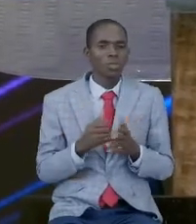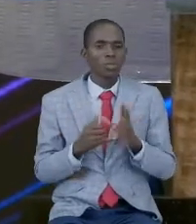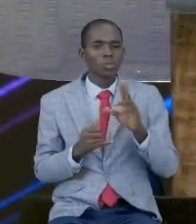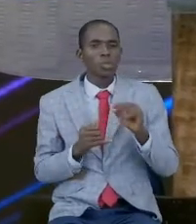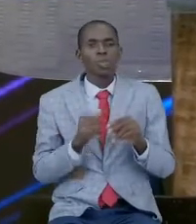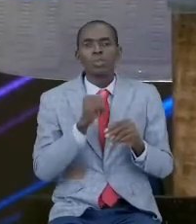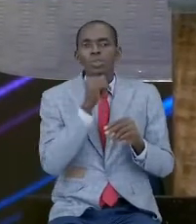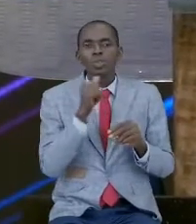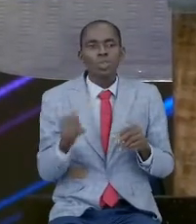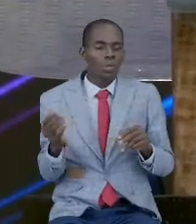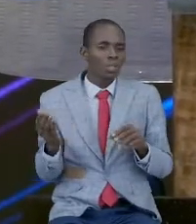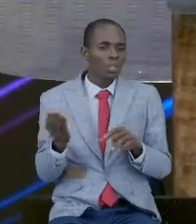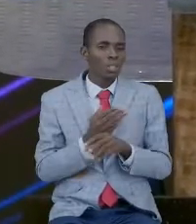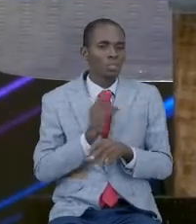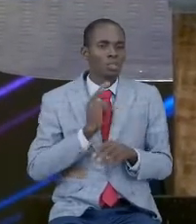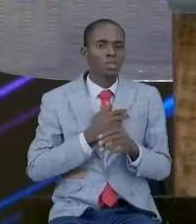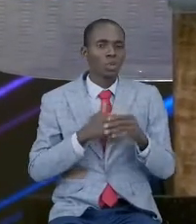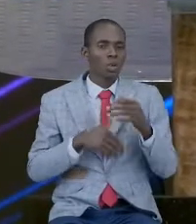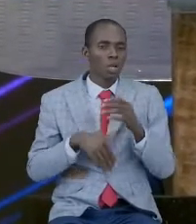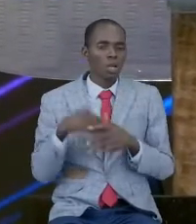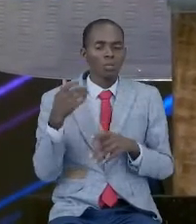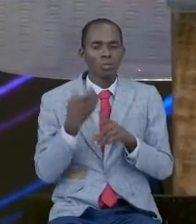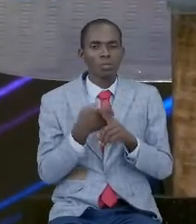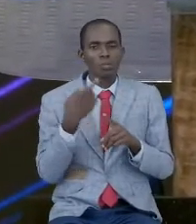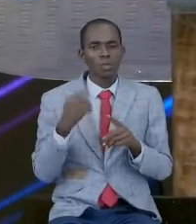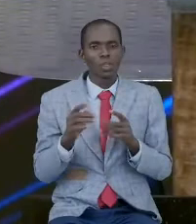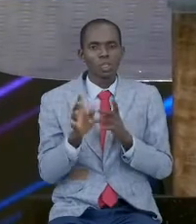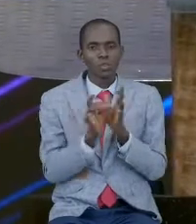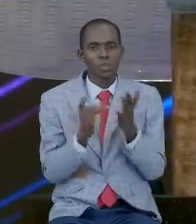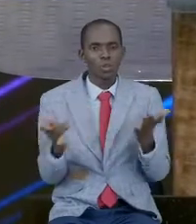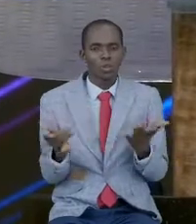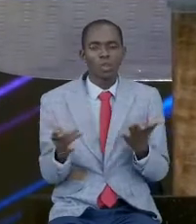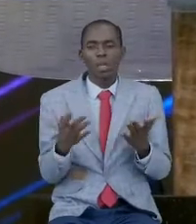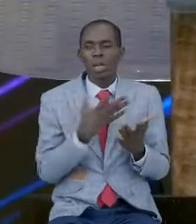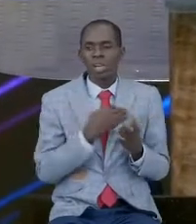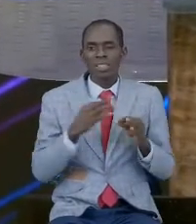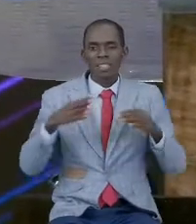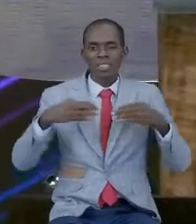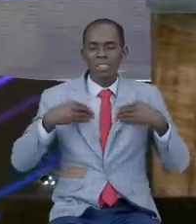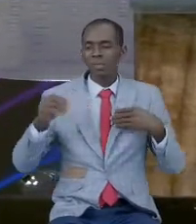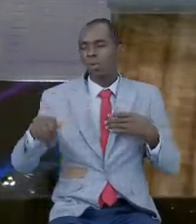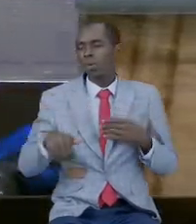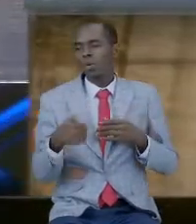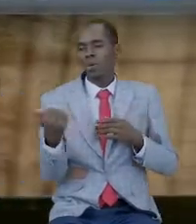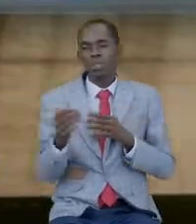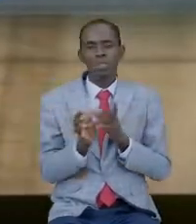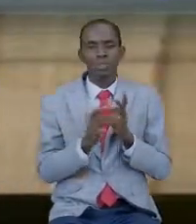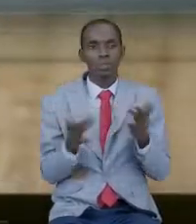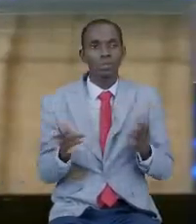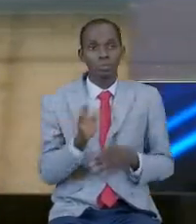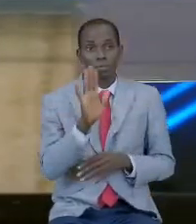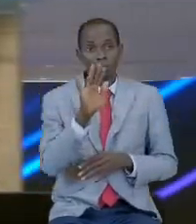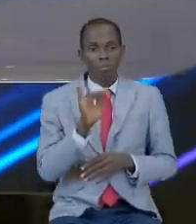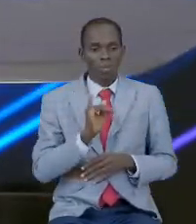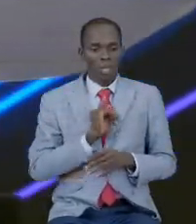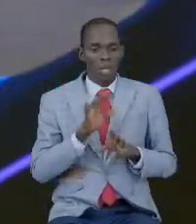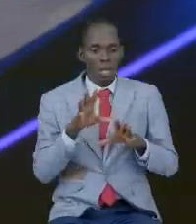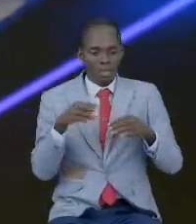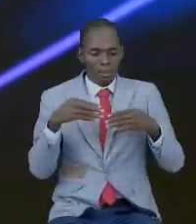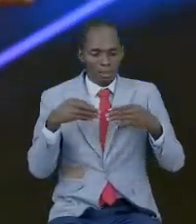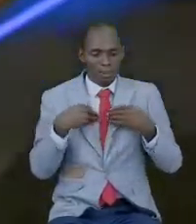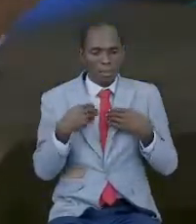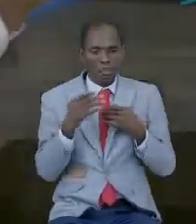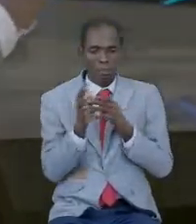some scriptures and accepting other scriptures. I accept the scriptures on